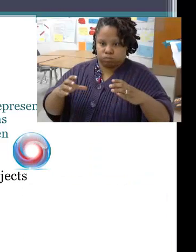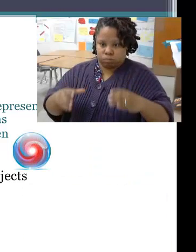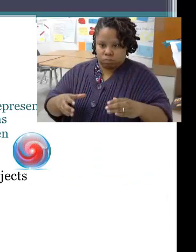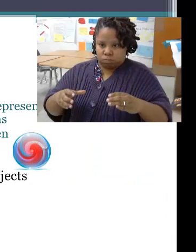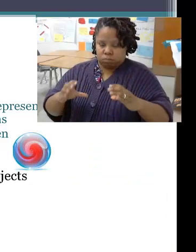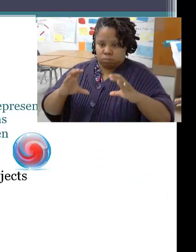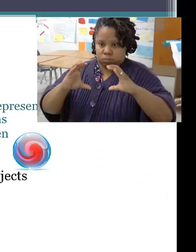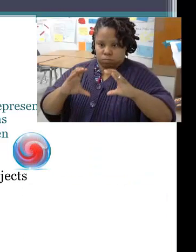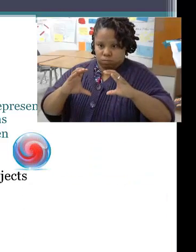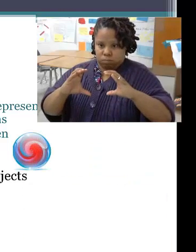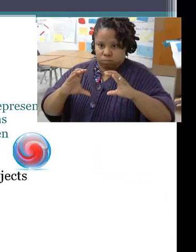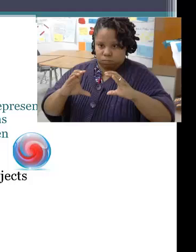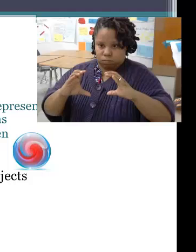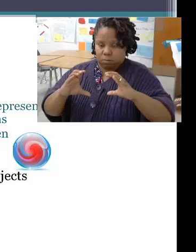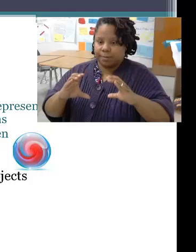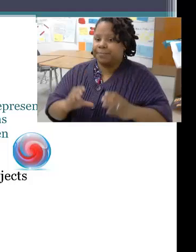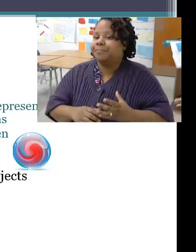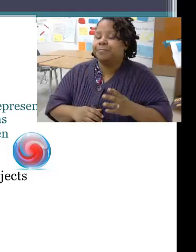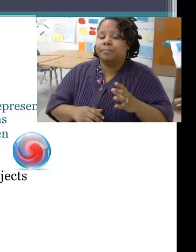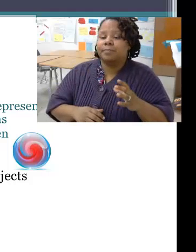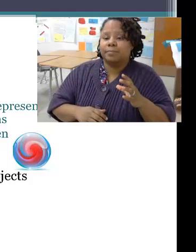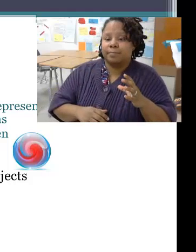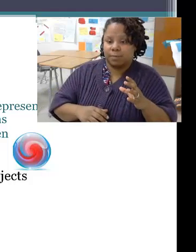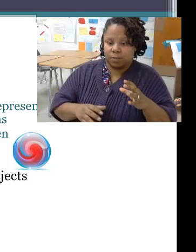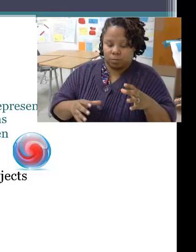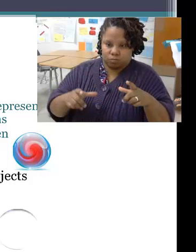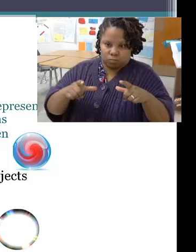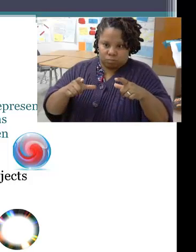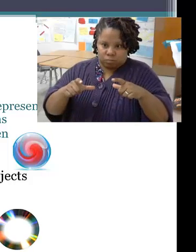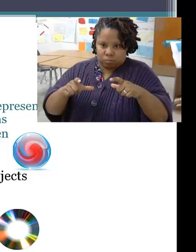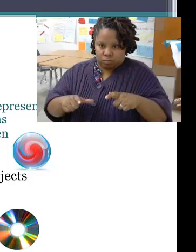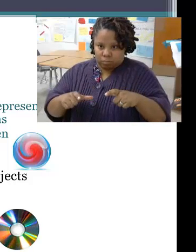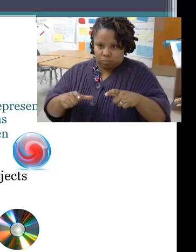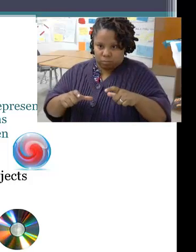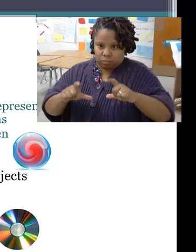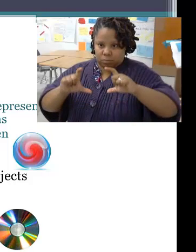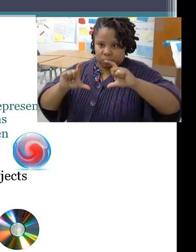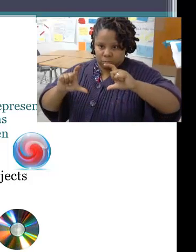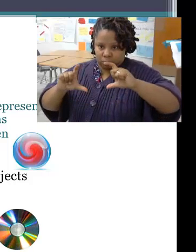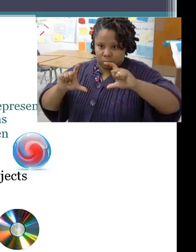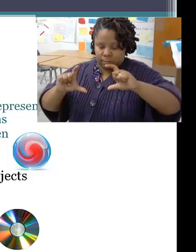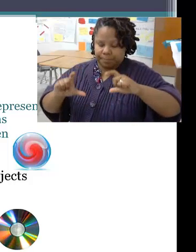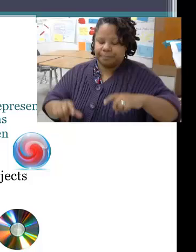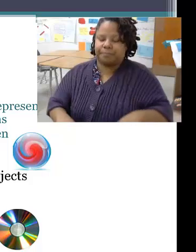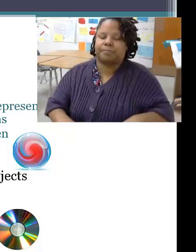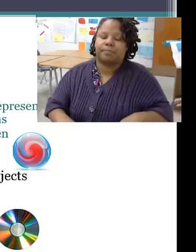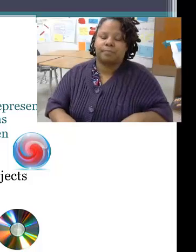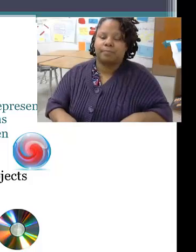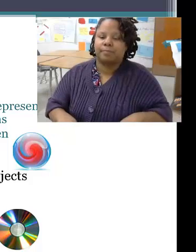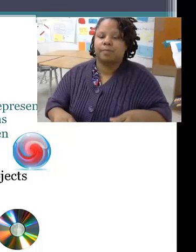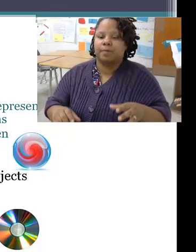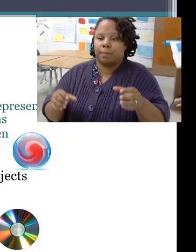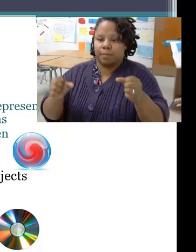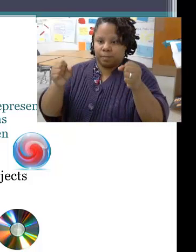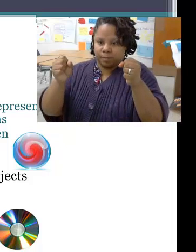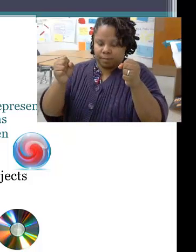C, 2 hands. For a disc, we would use DCL curved L, 2 hands. For a cone shape, we would